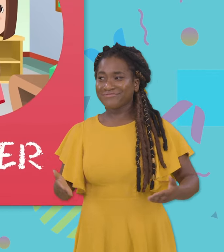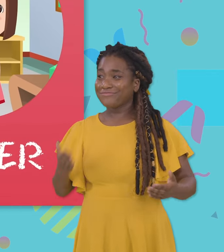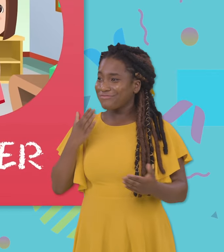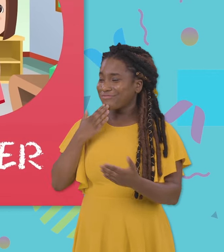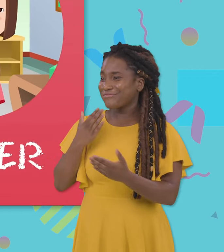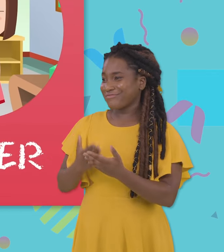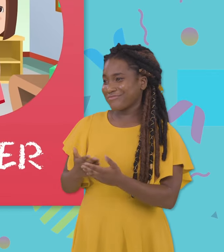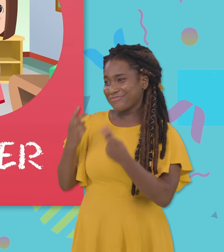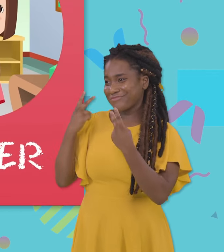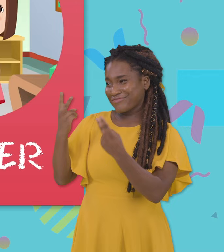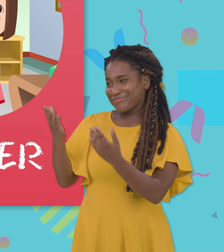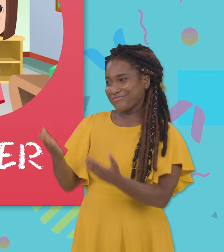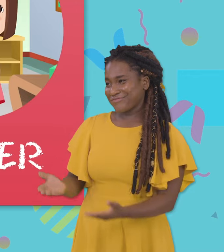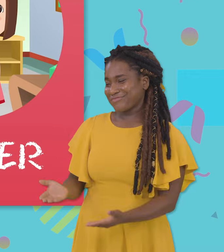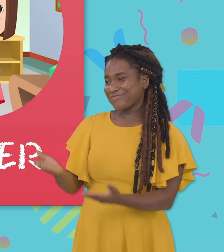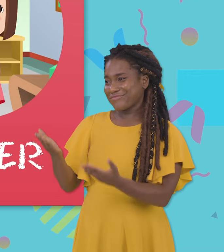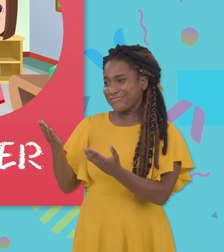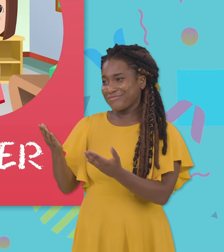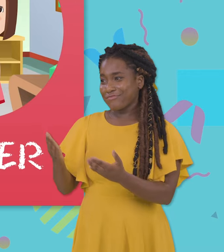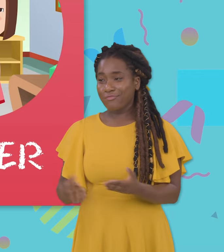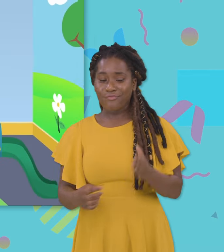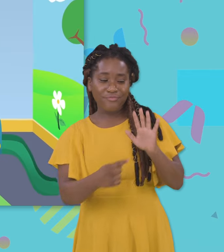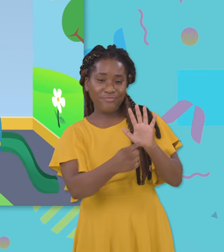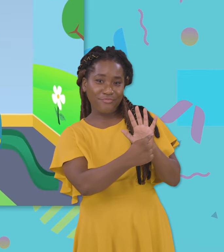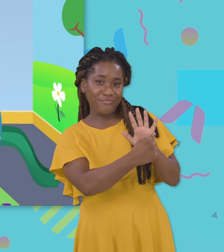Here I am, how do you do?